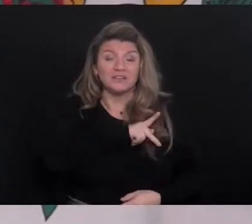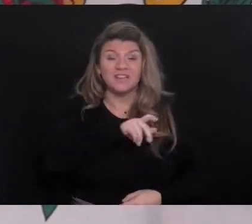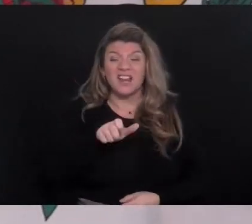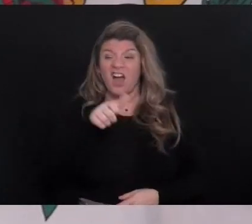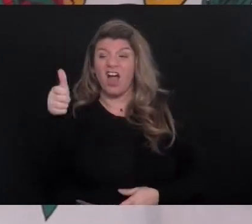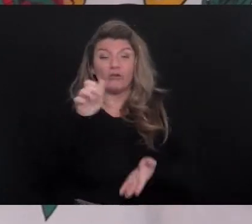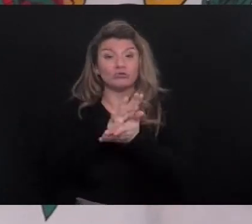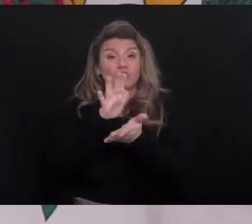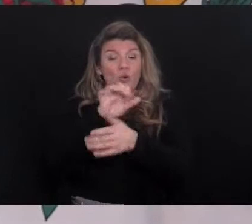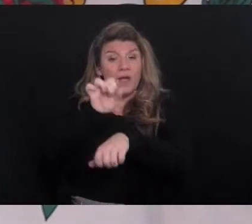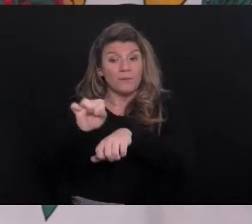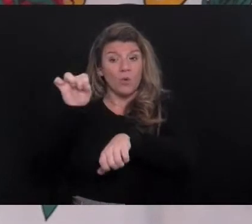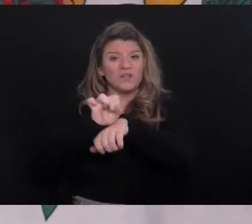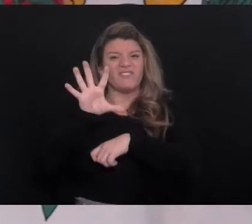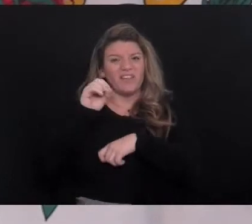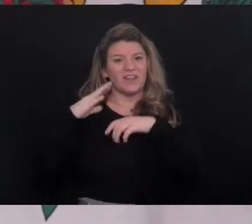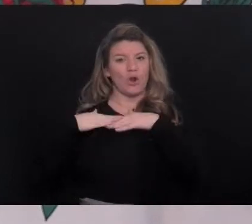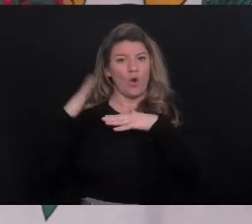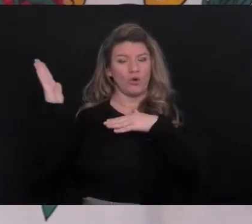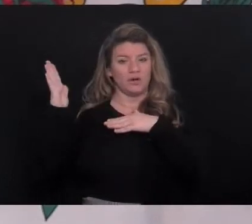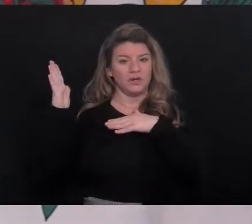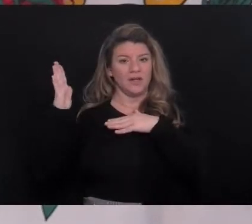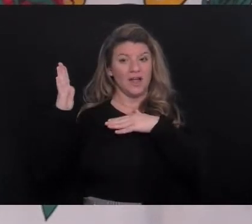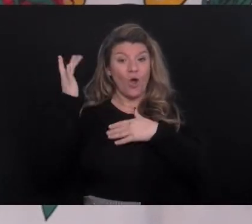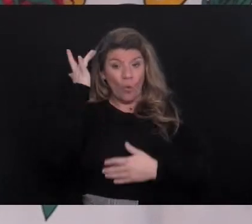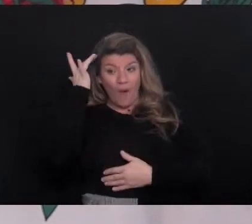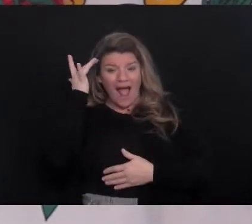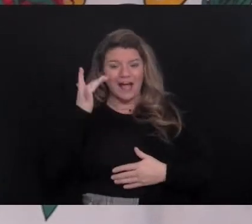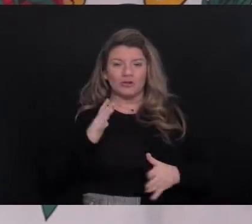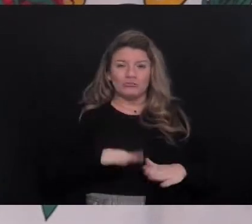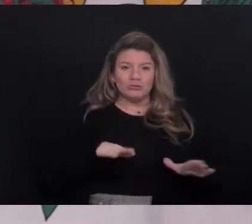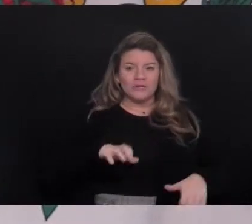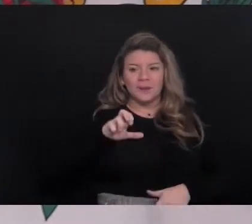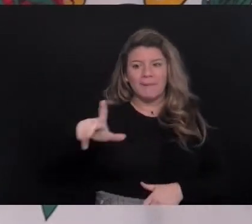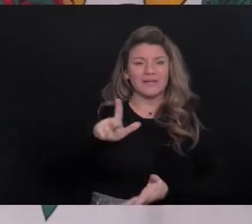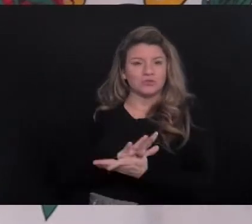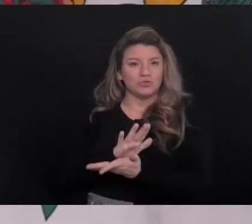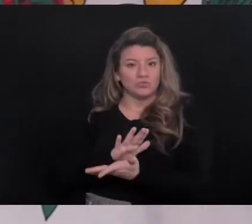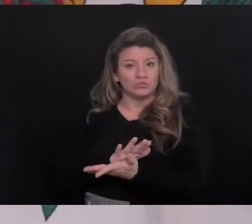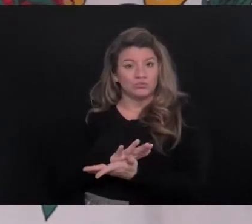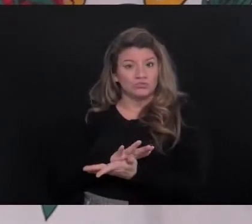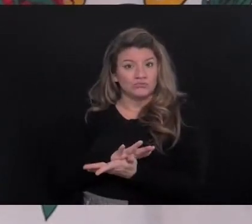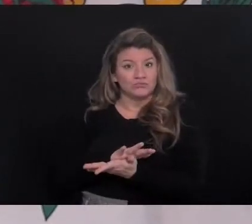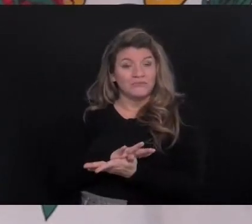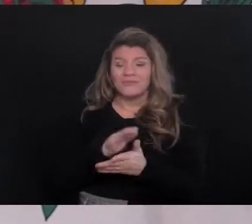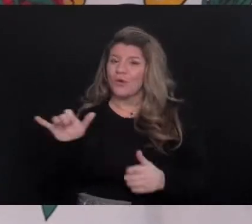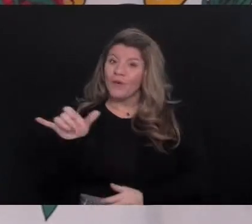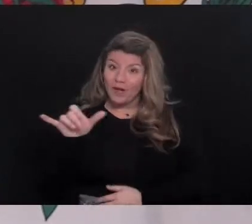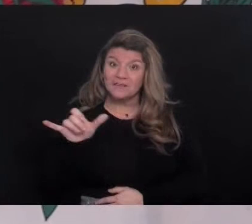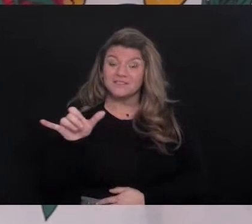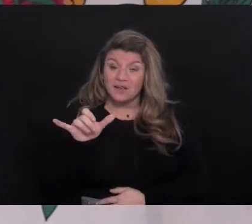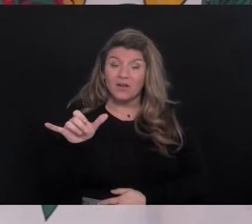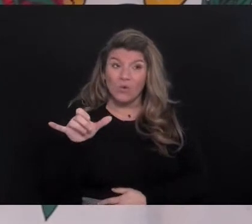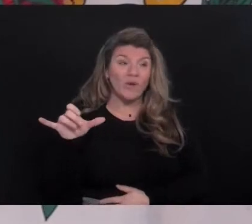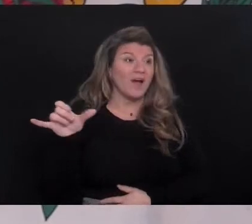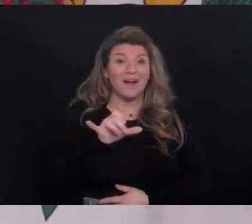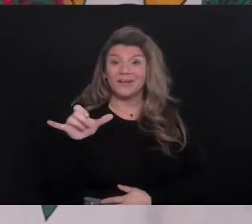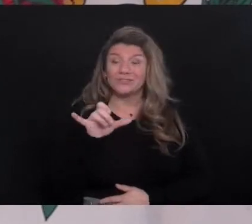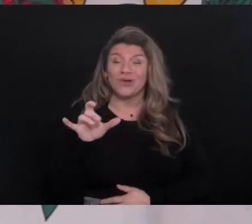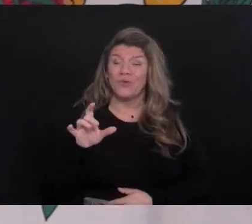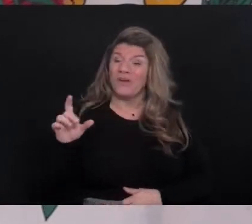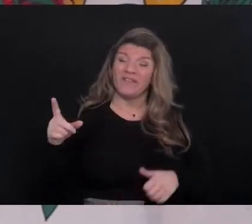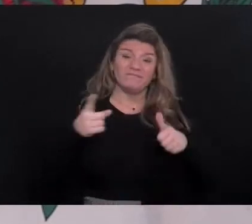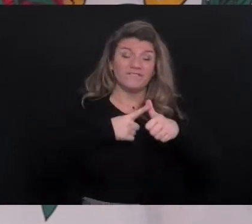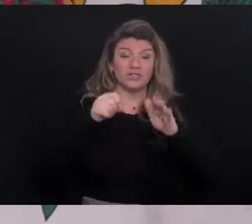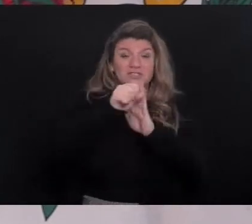school employees 50 and older so our children could get back in the classroom. We were also one of the